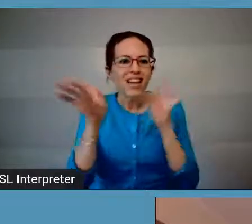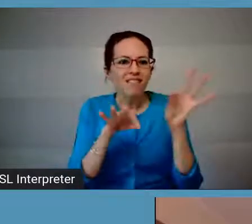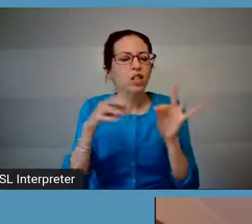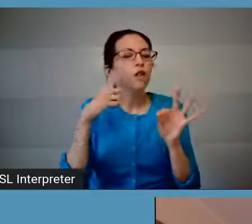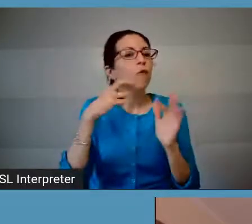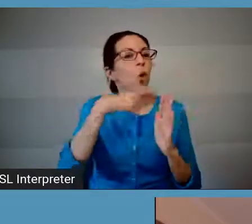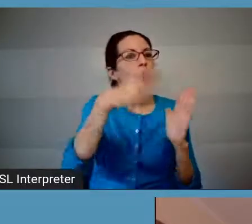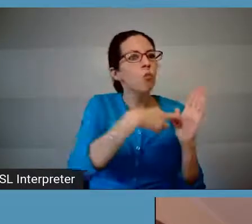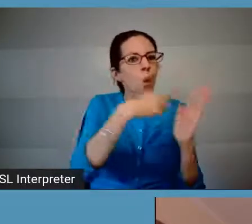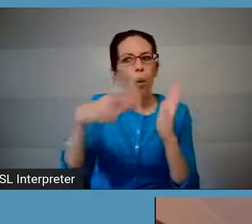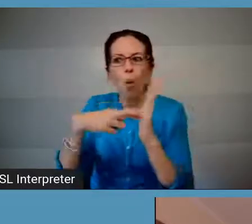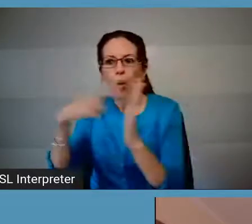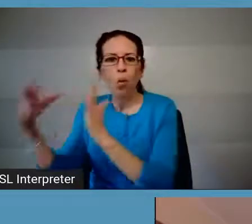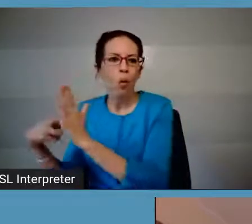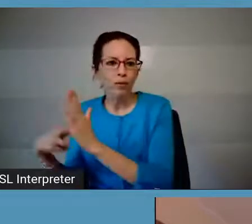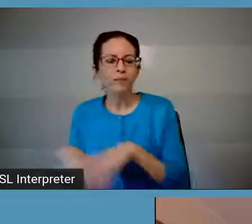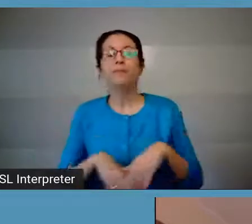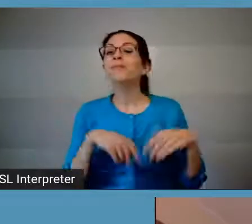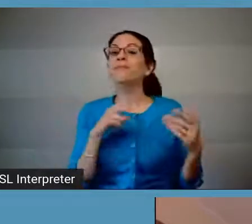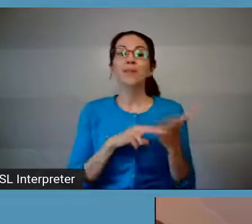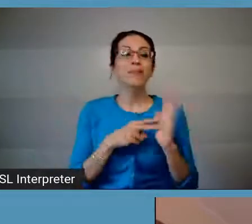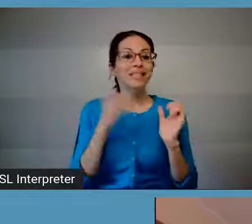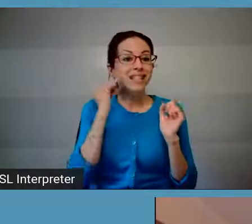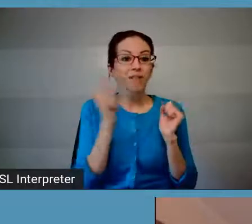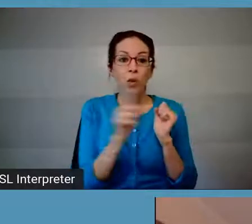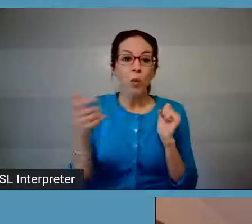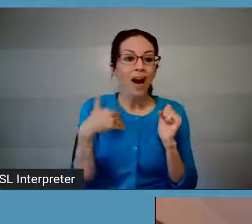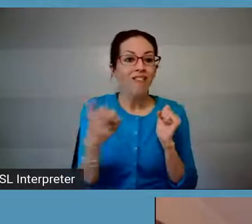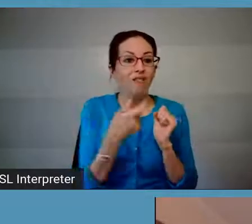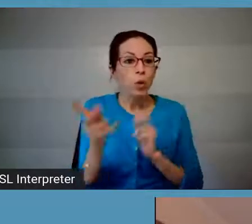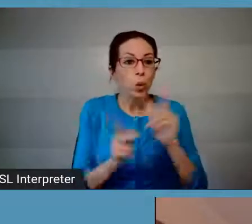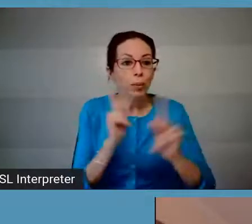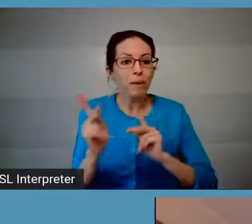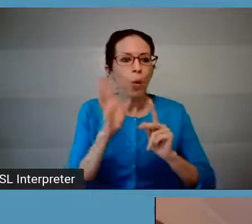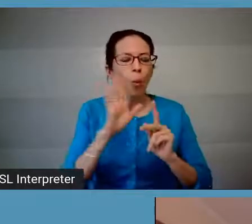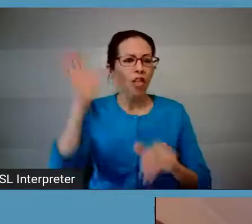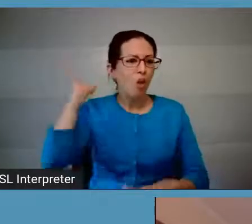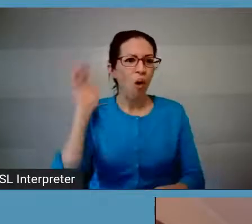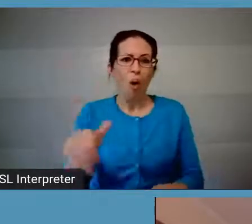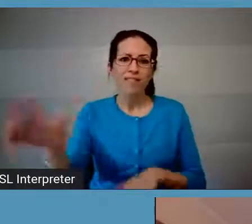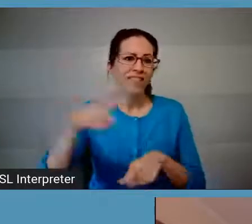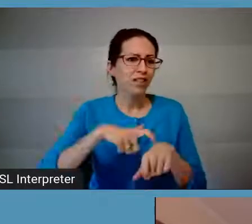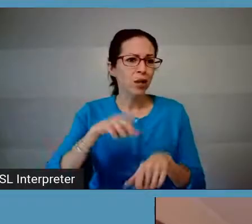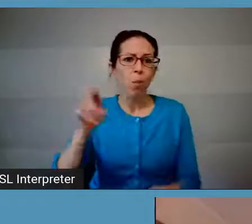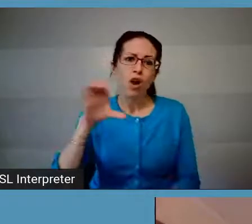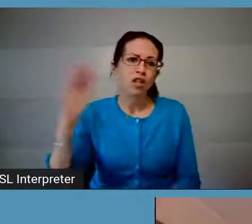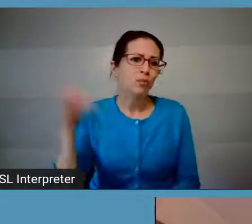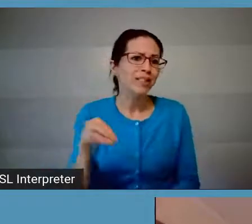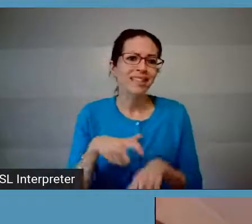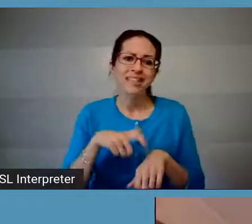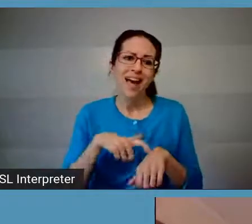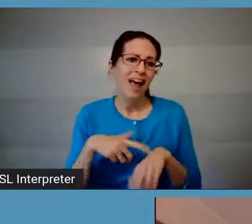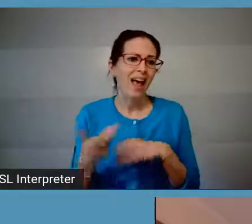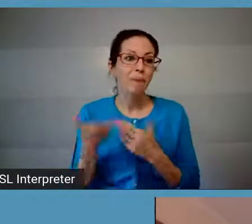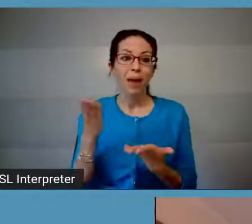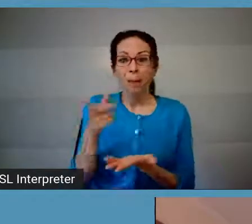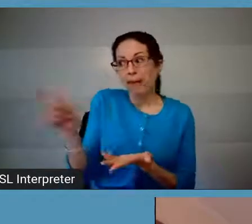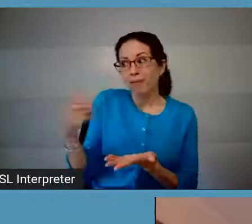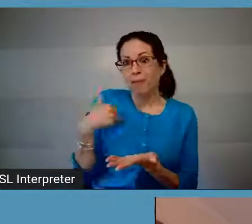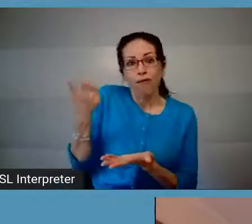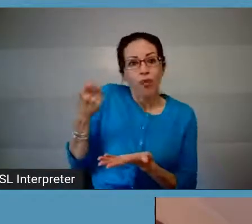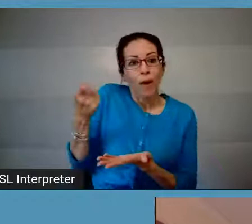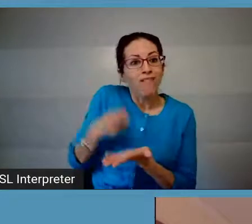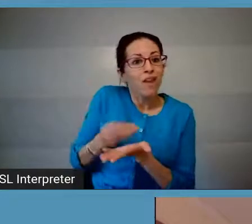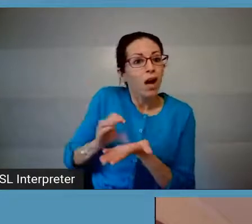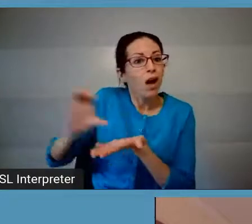team. So if you have a couple of people who are going to spend all of their time, 100% of their time, maybe they're grant funded positions or they're volunteers